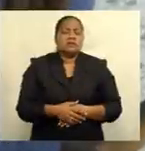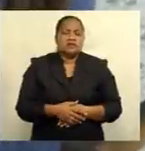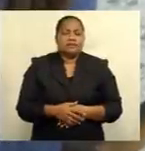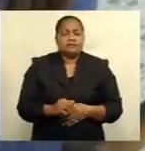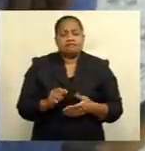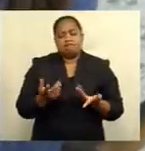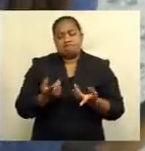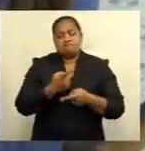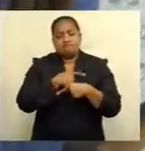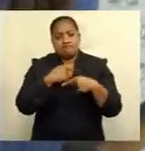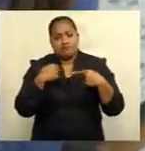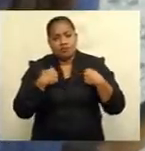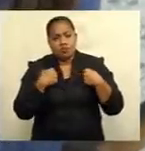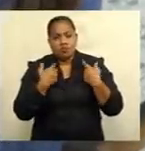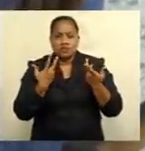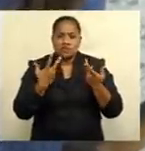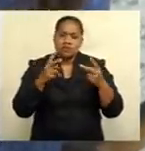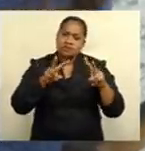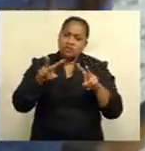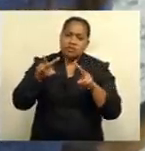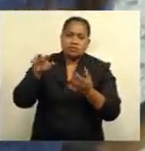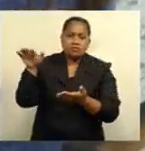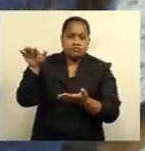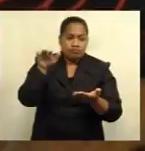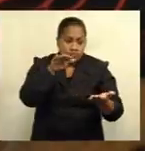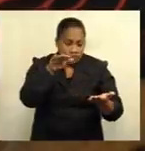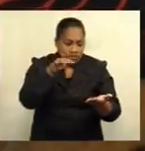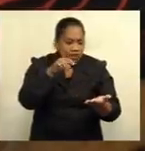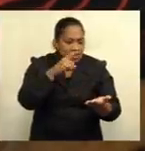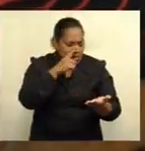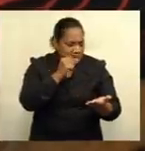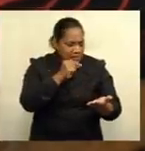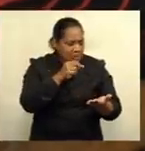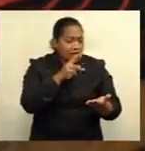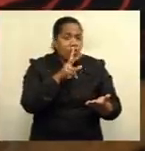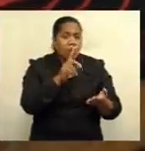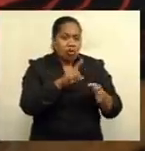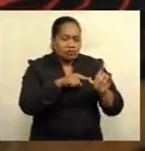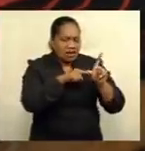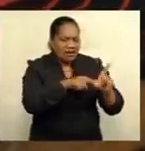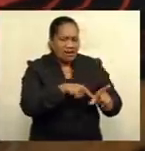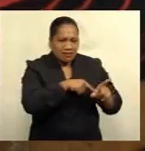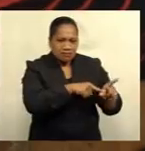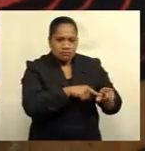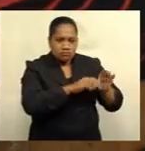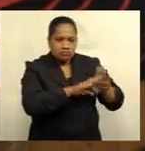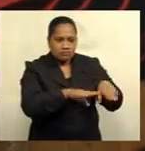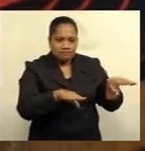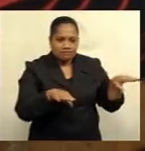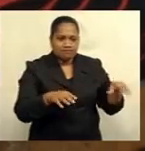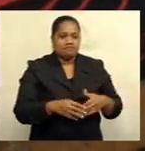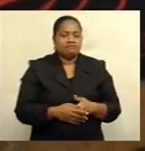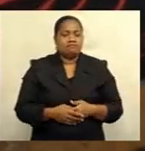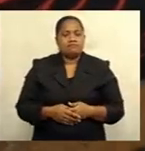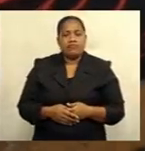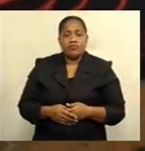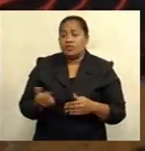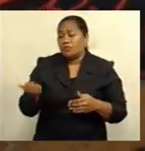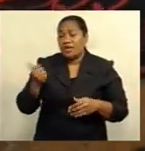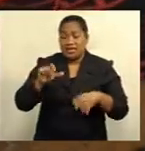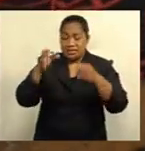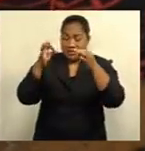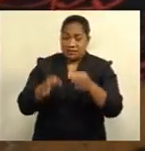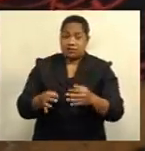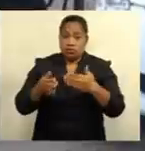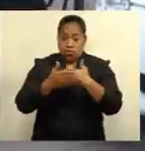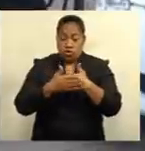even looking at supplies that will go to the younger age groups. The Permanent Secretary says any decision on the opening of schools will be